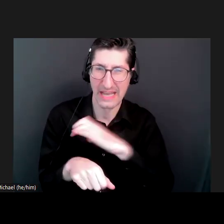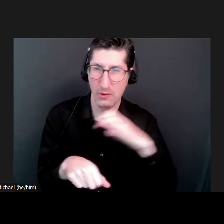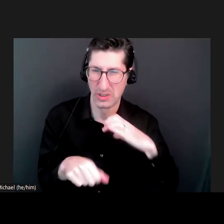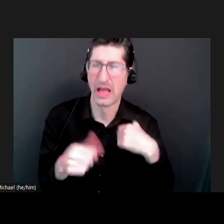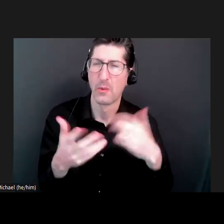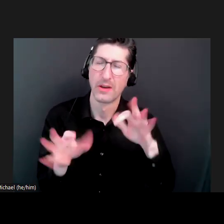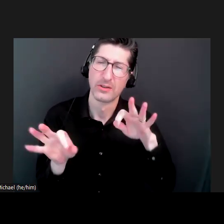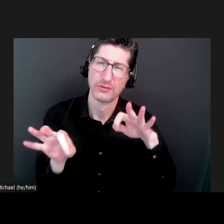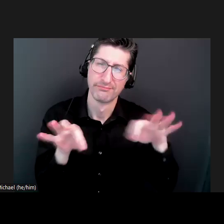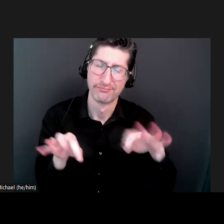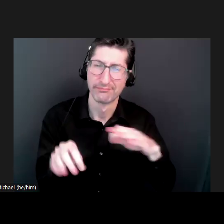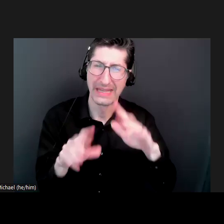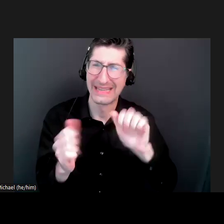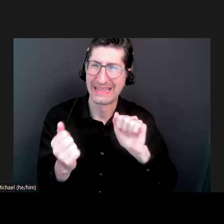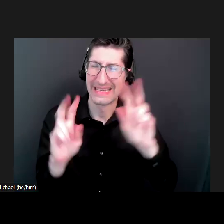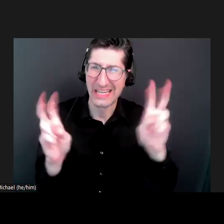Taunton is facing right now.